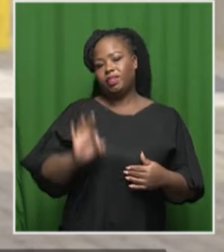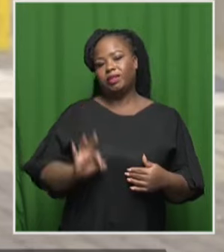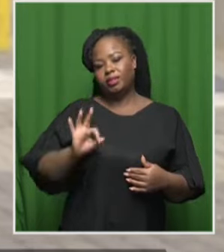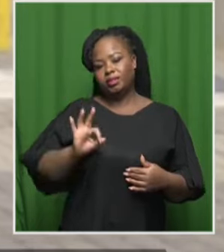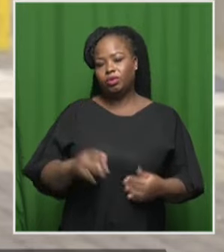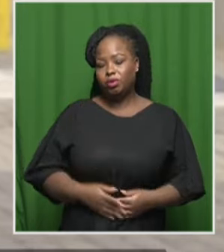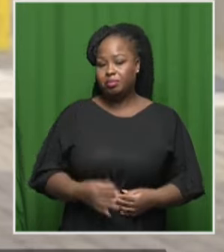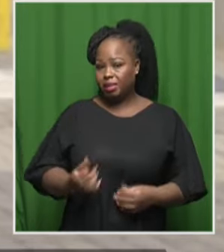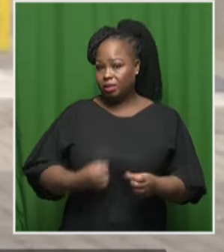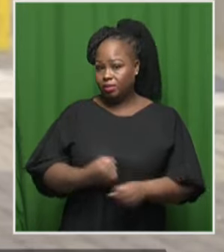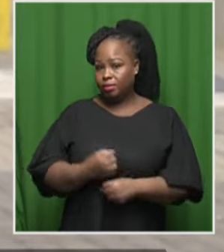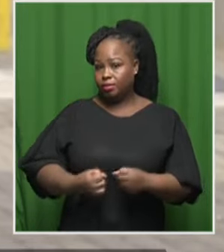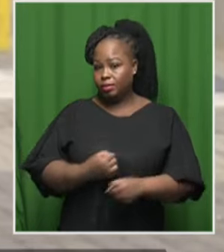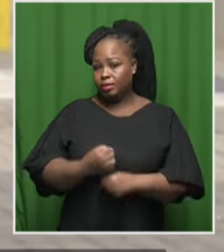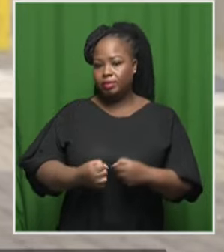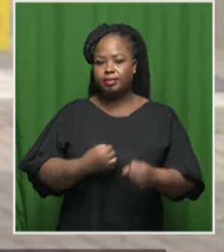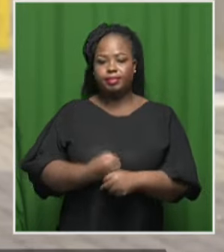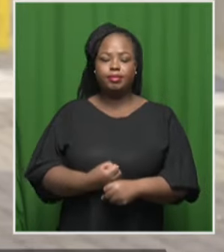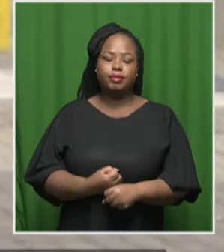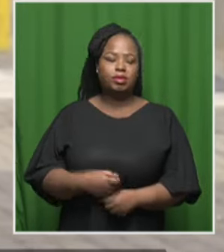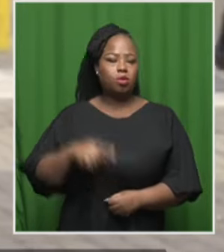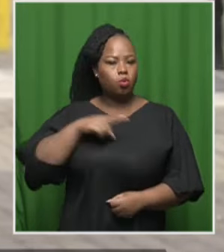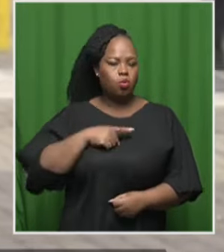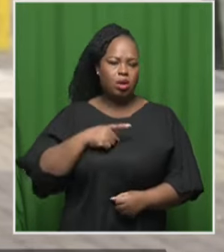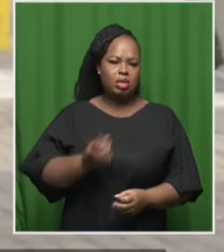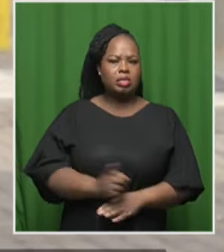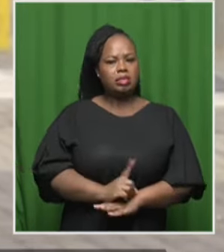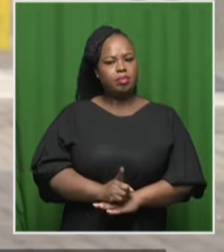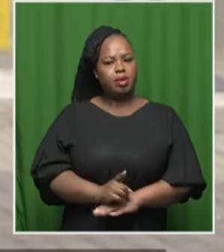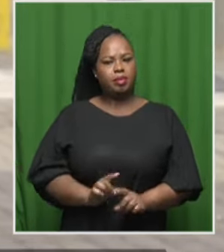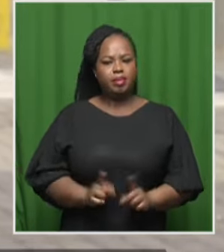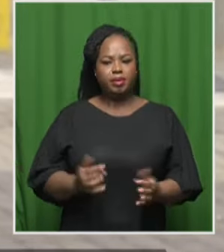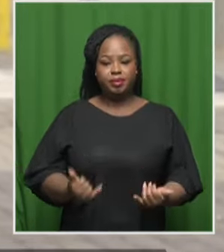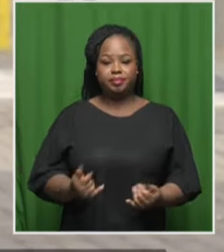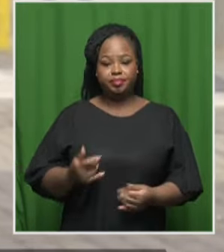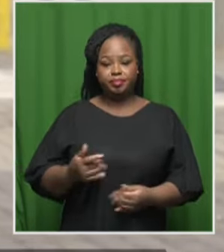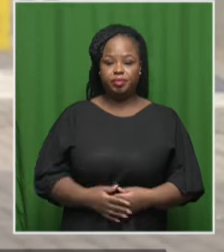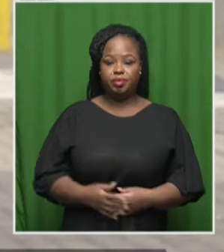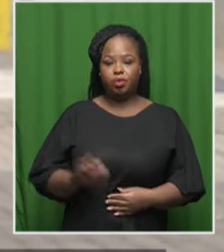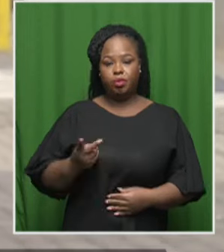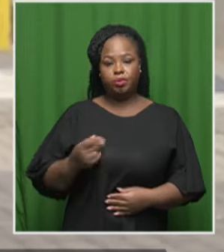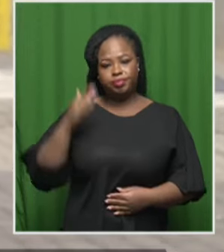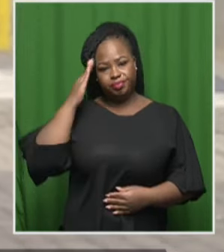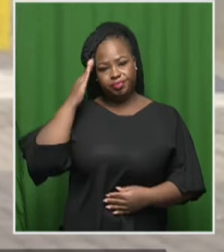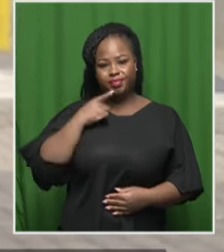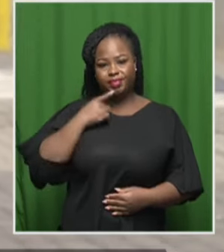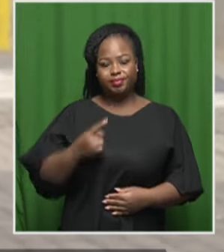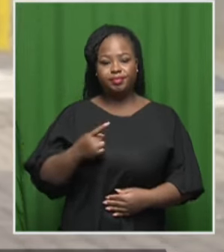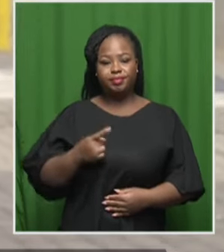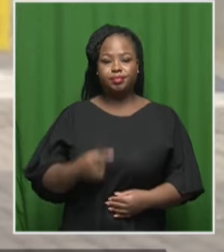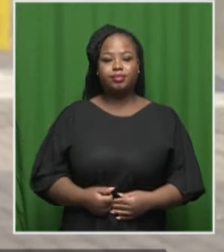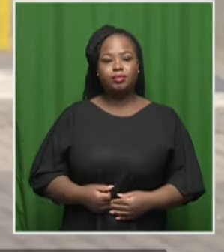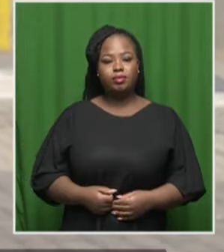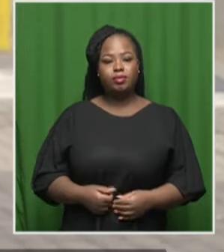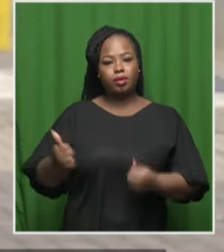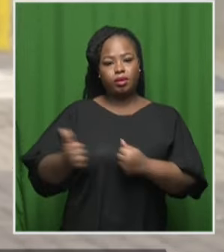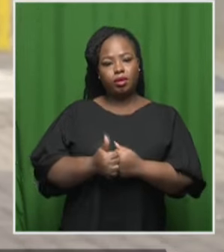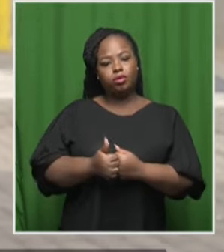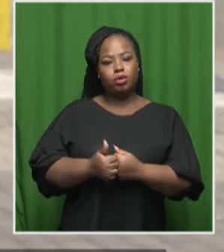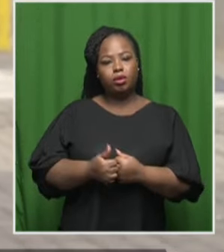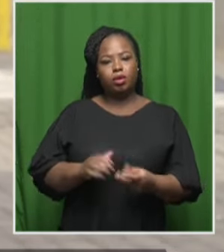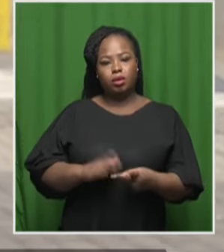been a couple of years that this thing actually was temporary. But from what I also know is that the joint venture